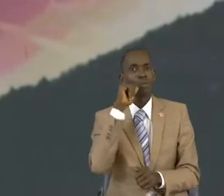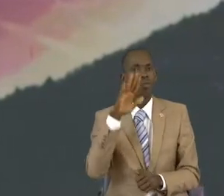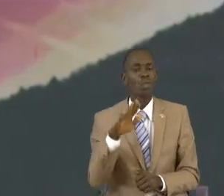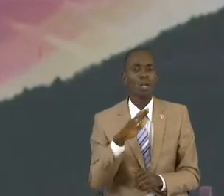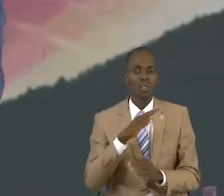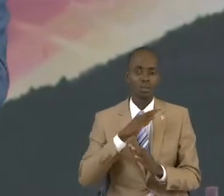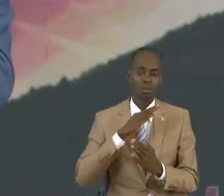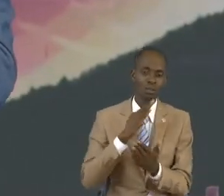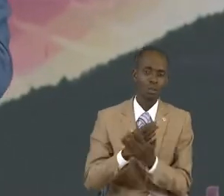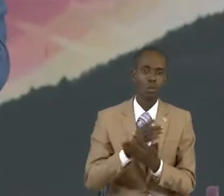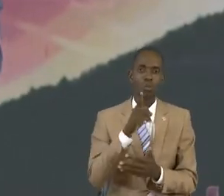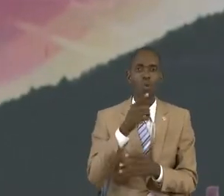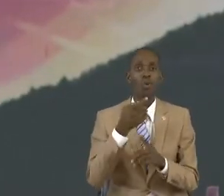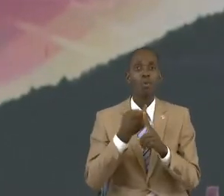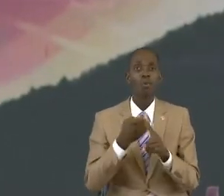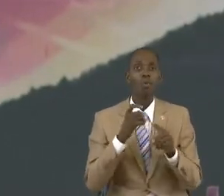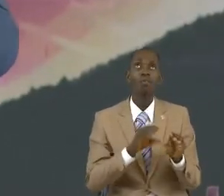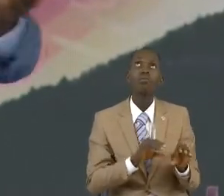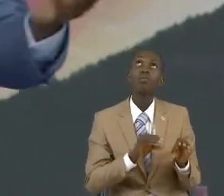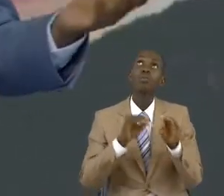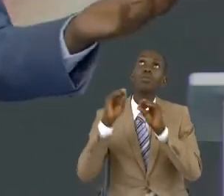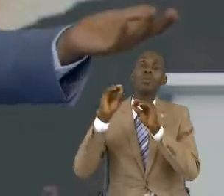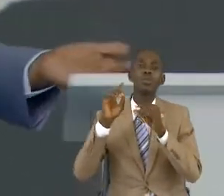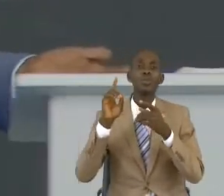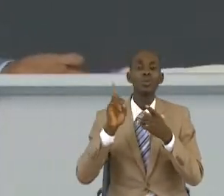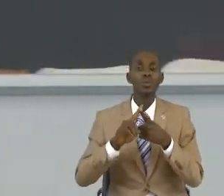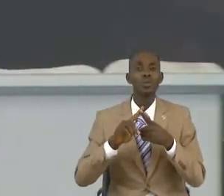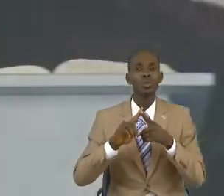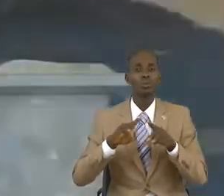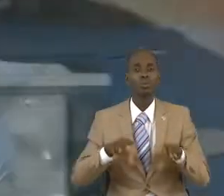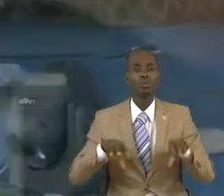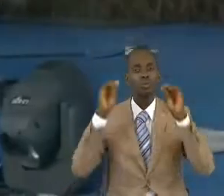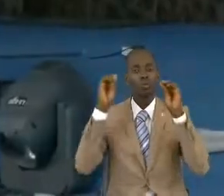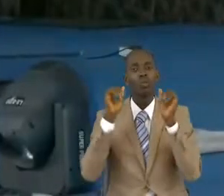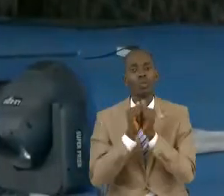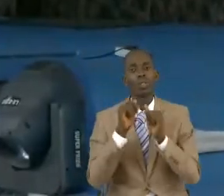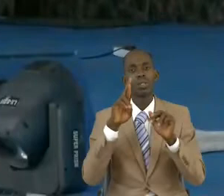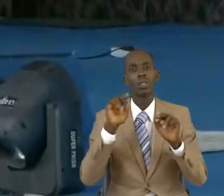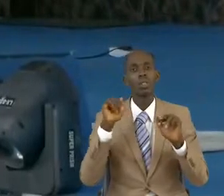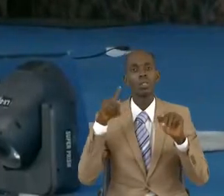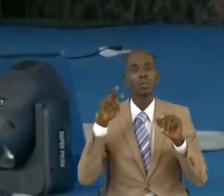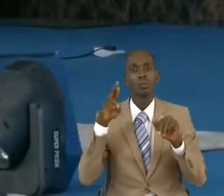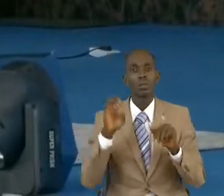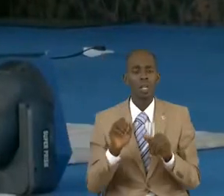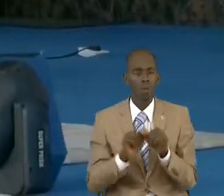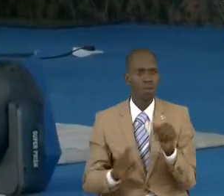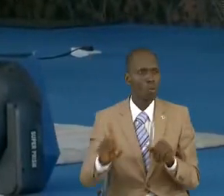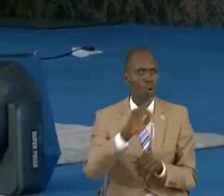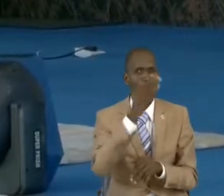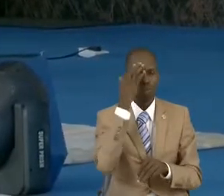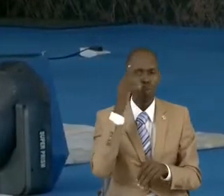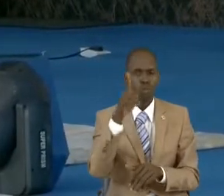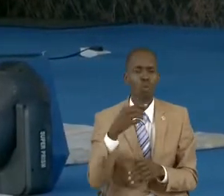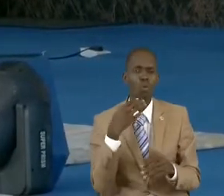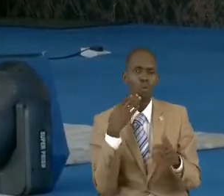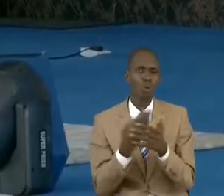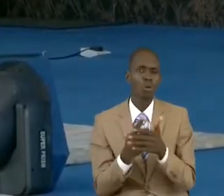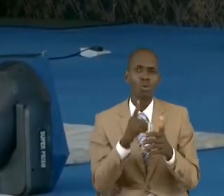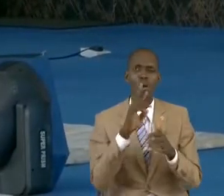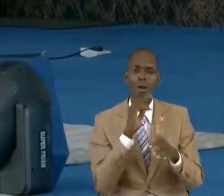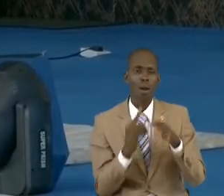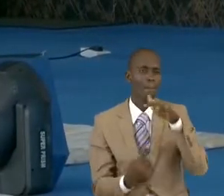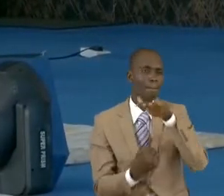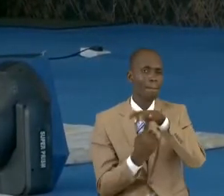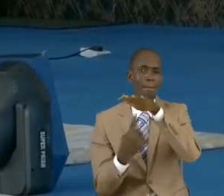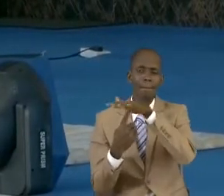from making the rapture? Everybody knows you here. You're popular. And whatever you tell people to